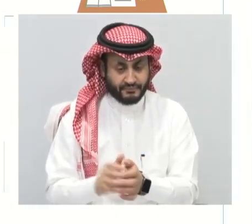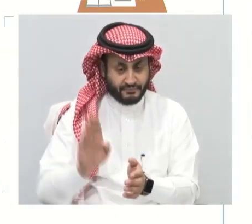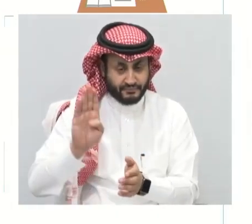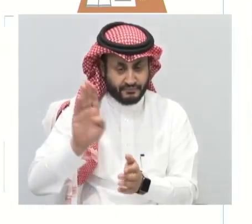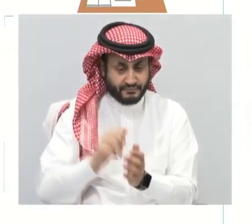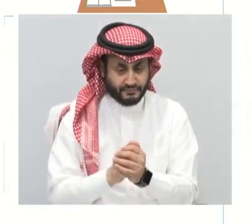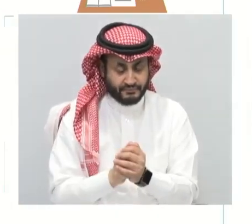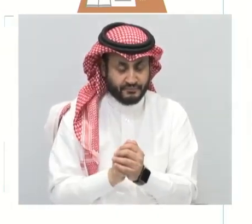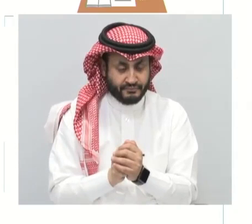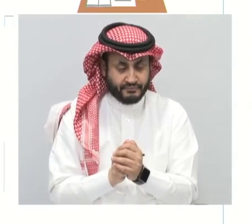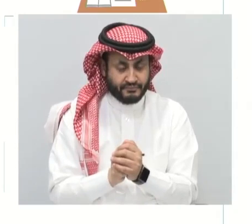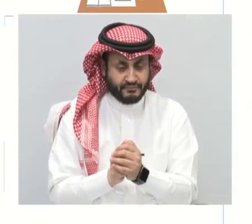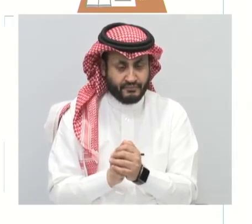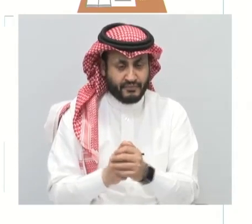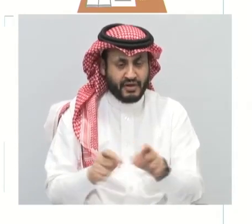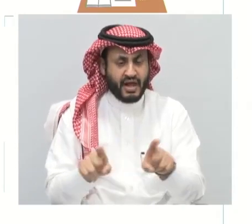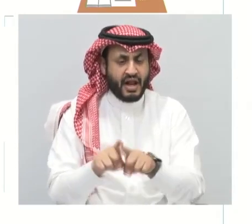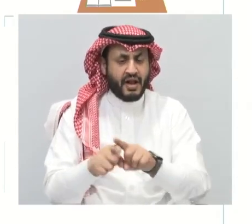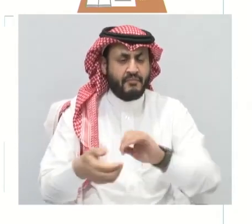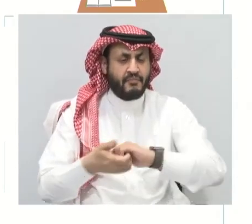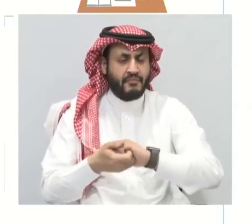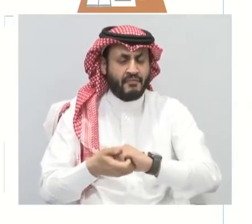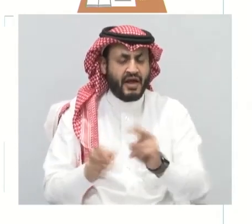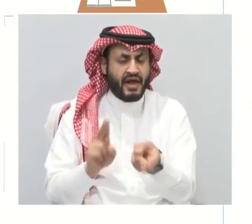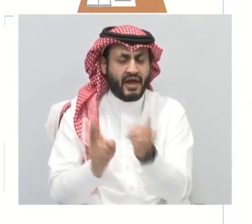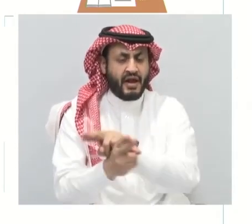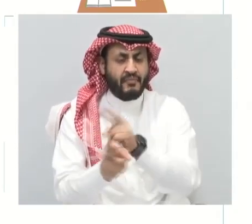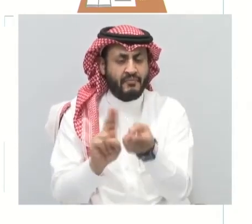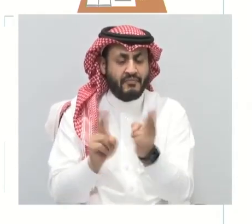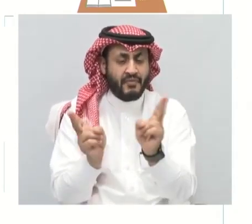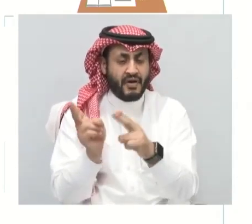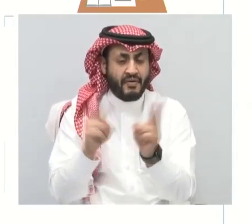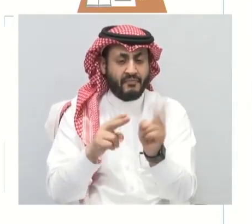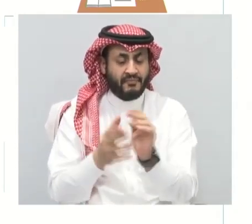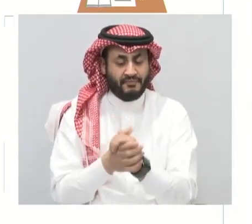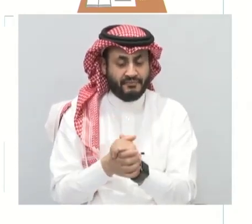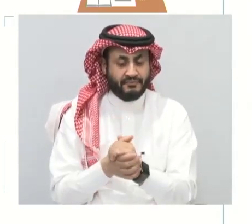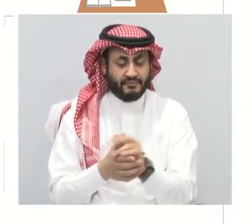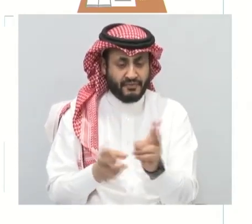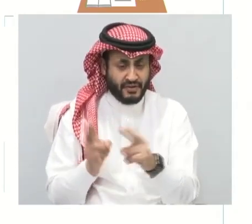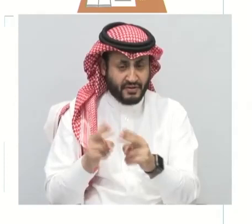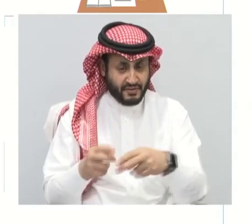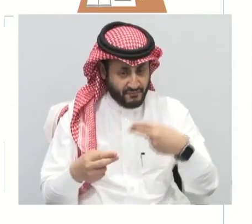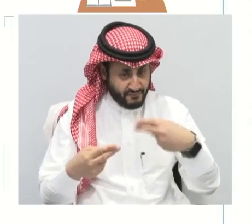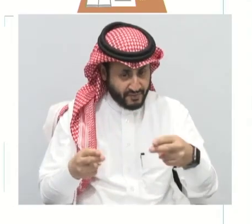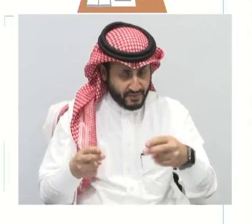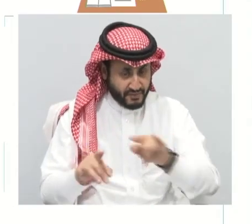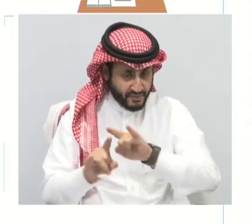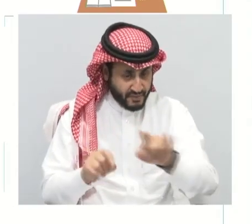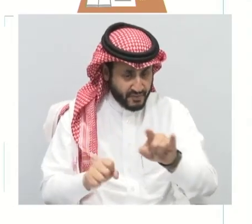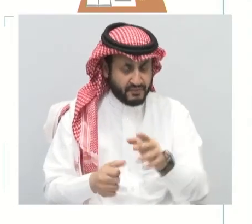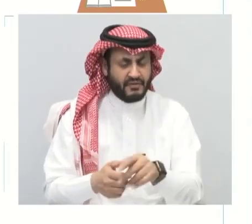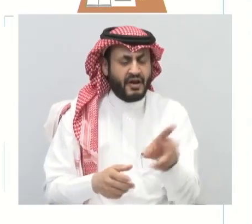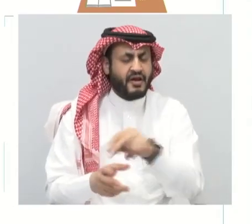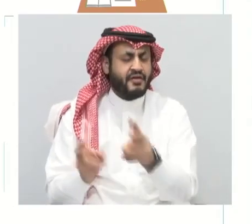B here. Work with a partner, take turns asking each other for a favor, accept and refuse to do a favor. You